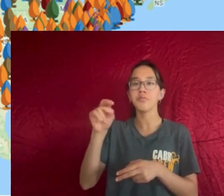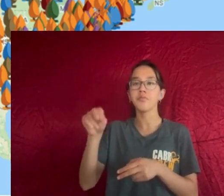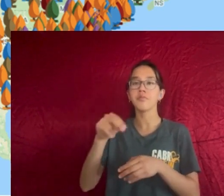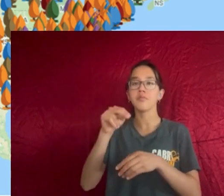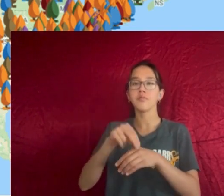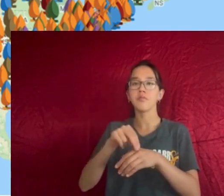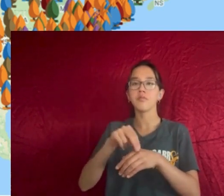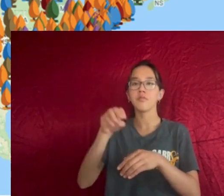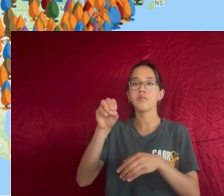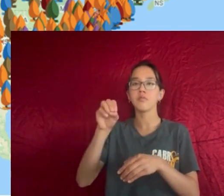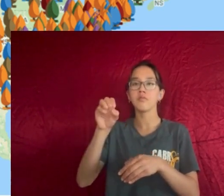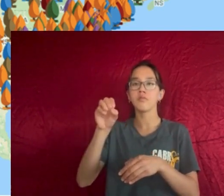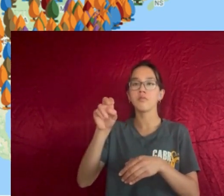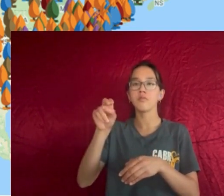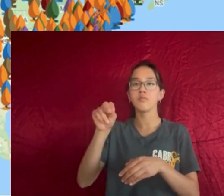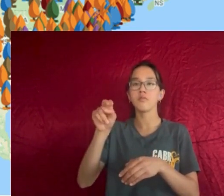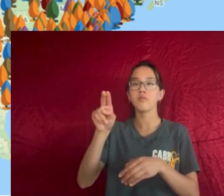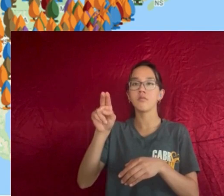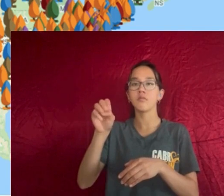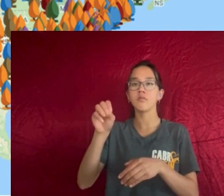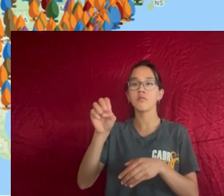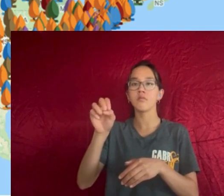National Monument.